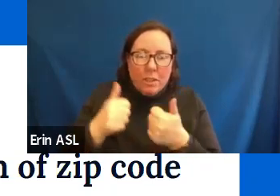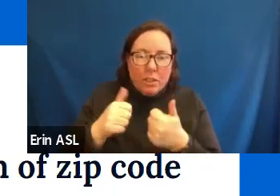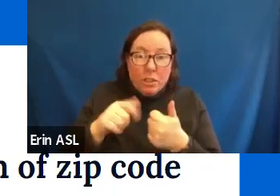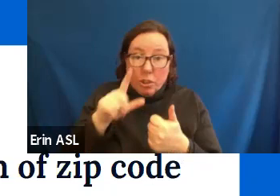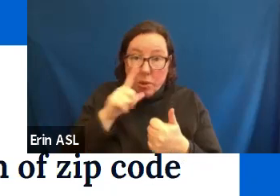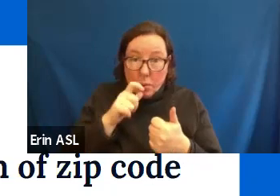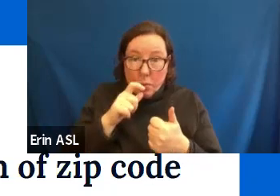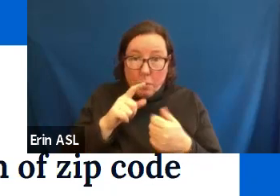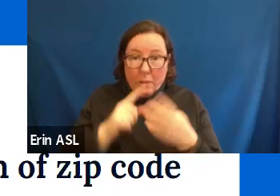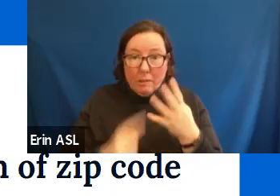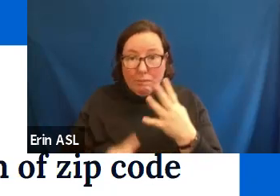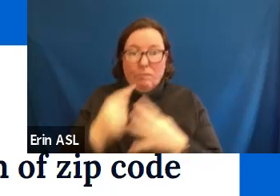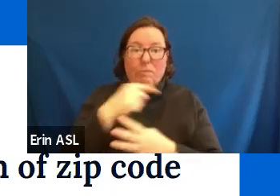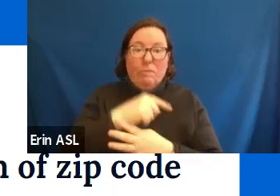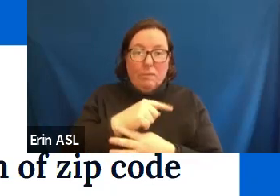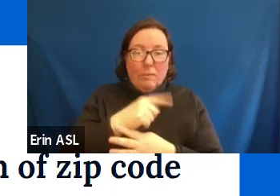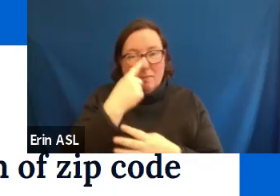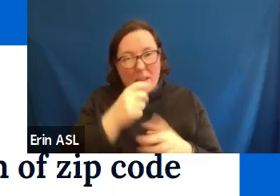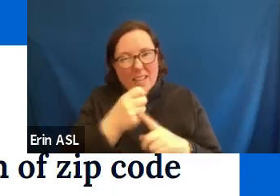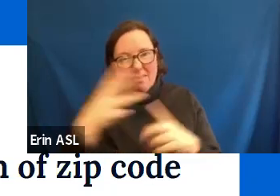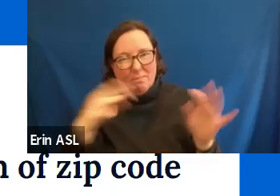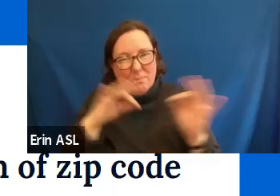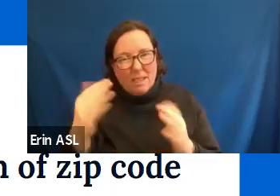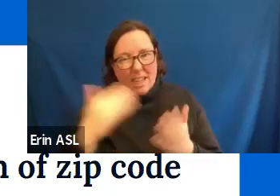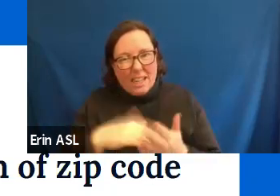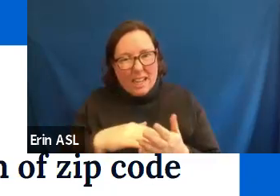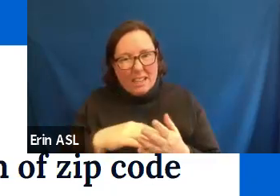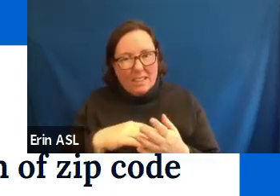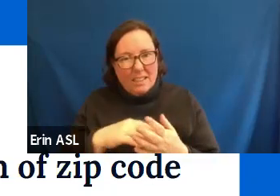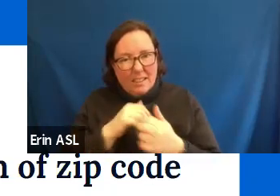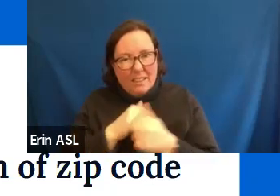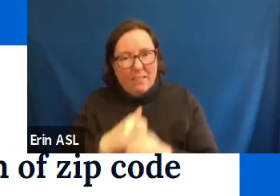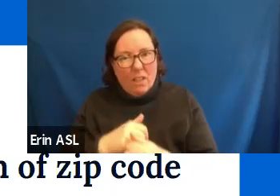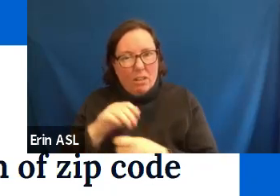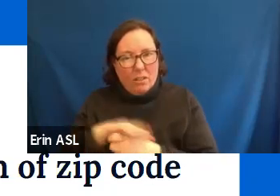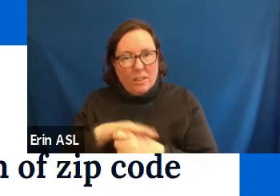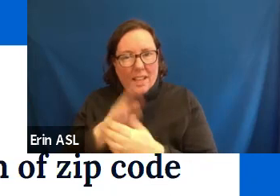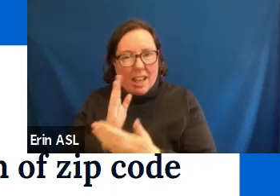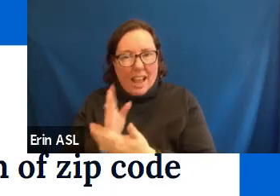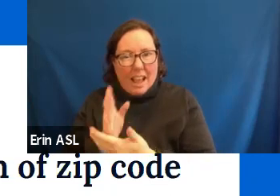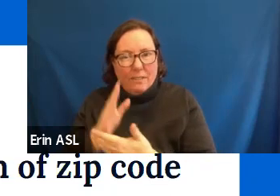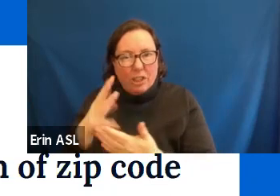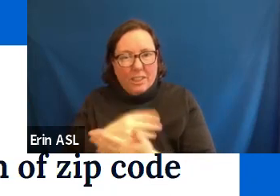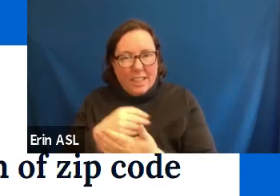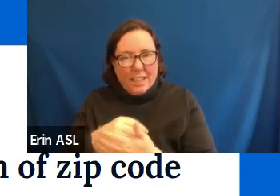Could you just repeat this piece with respect to the median family income? How does that play into this?